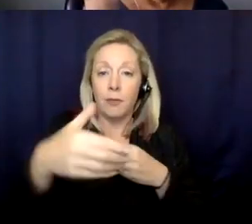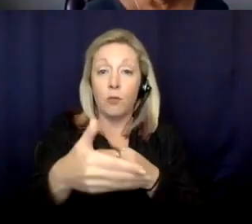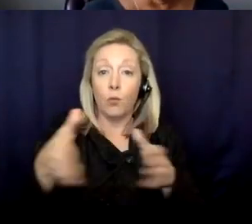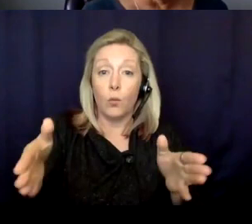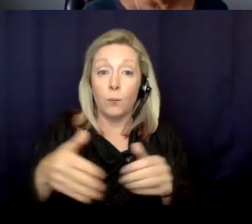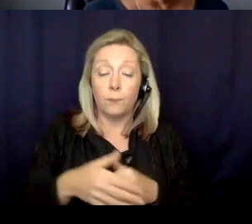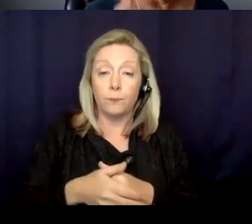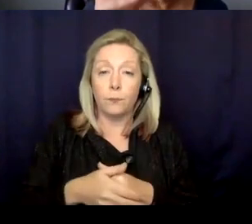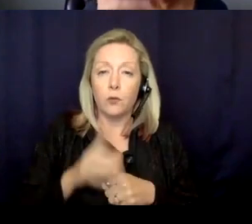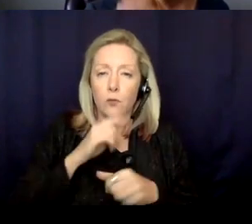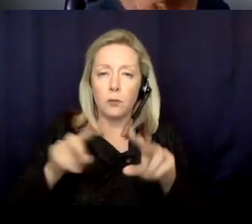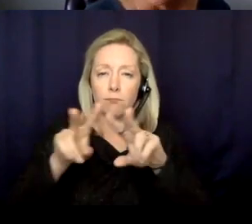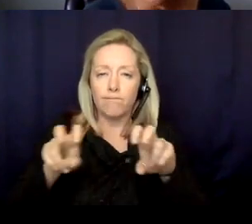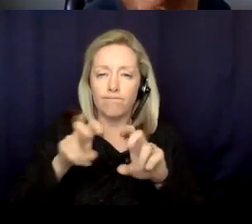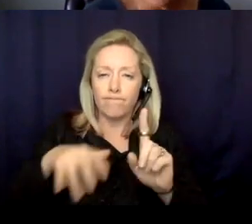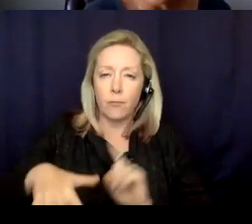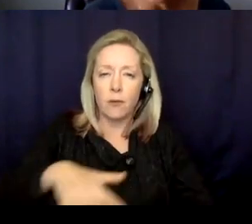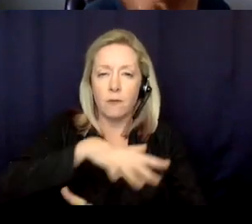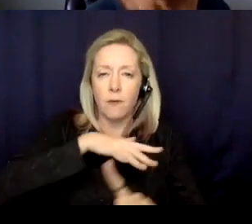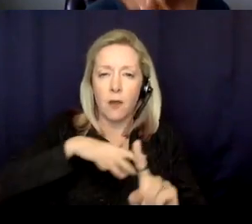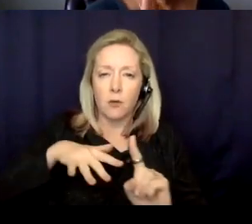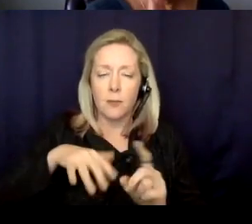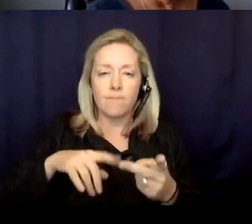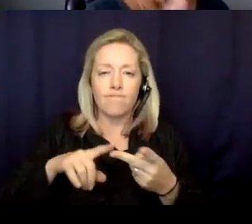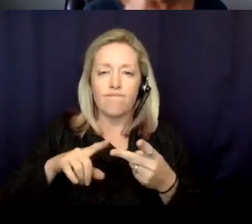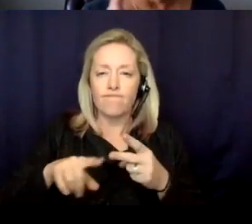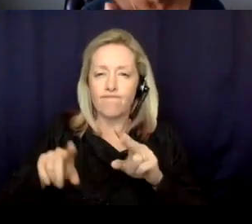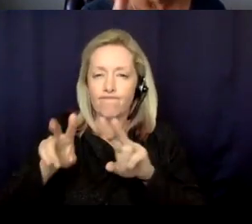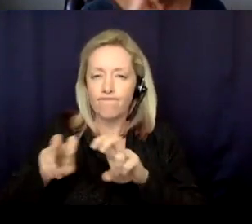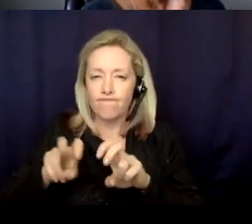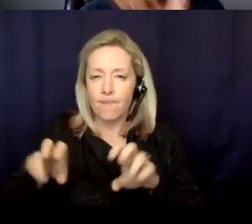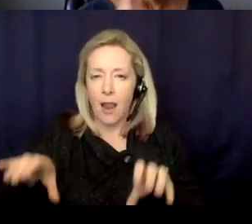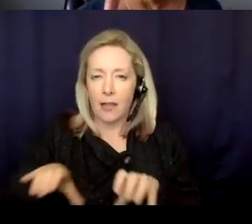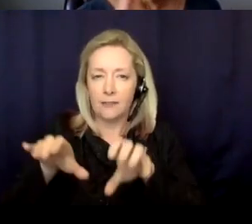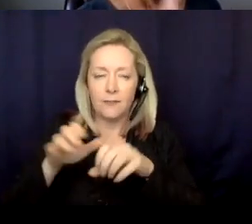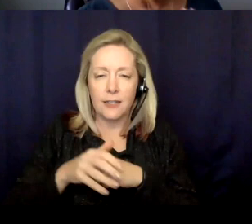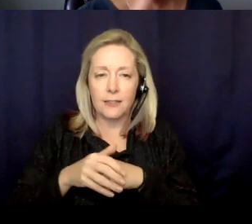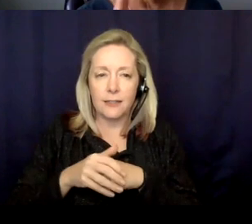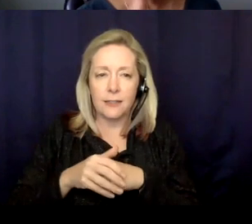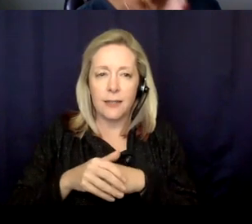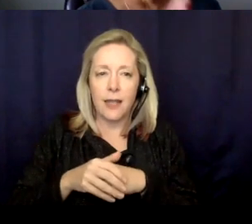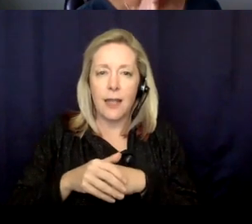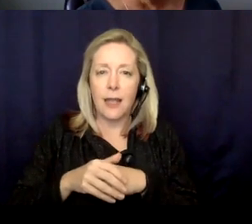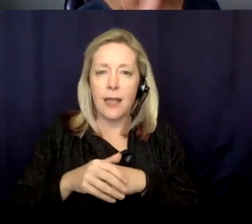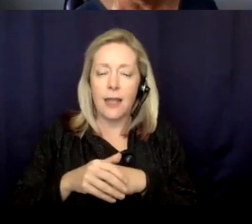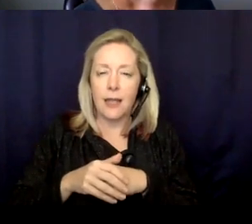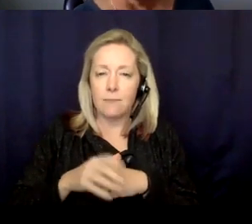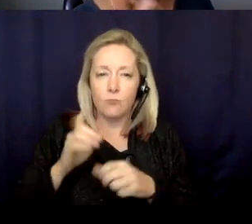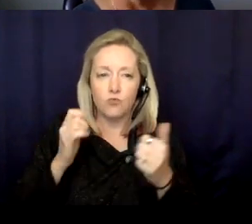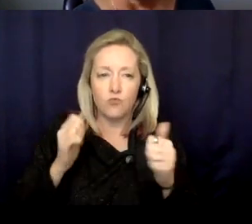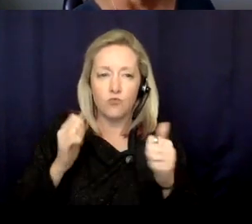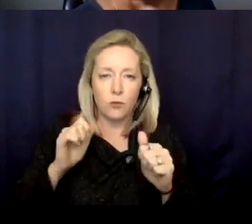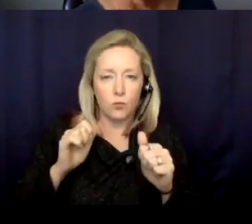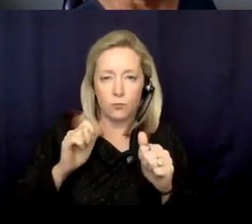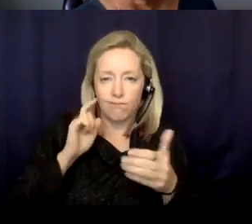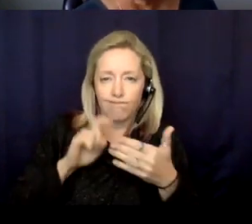So looking at the environments, looking at the activities, and what are the communication intents that I